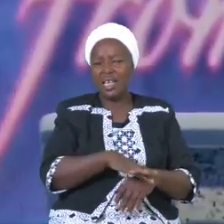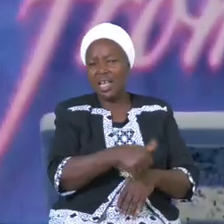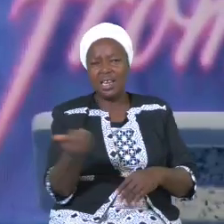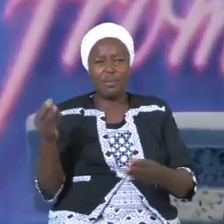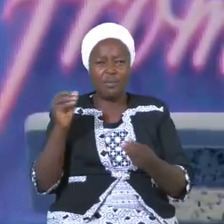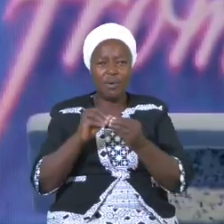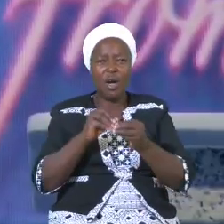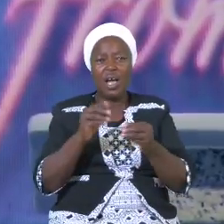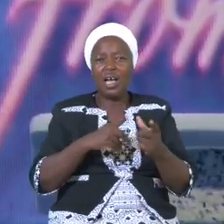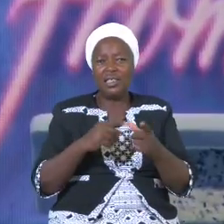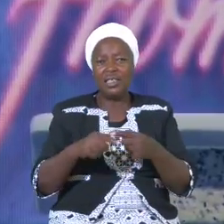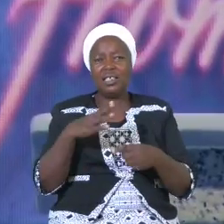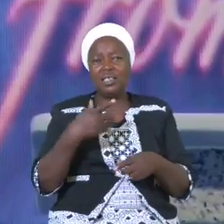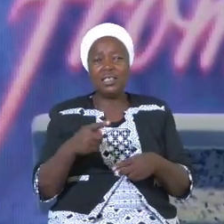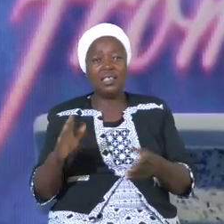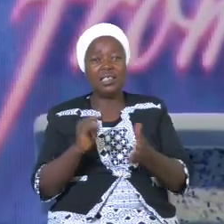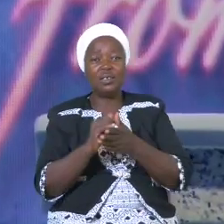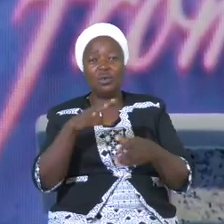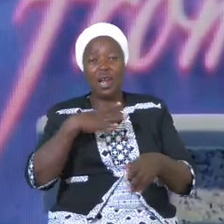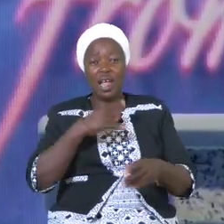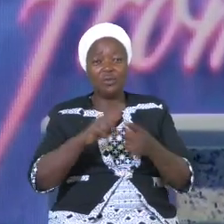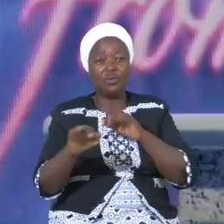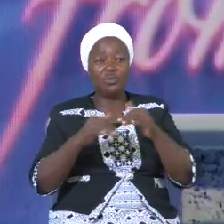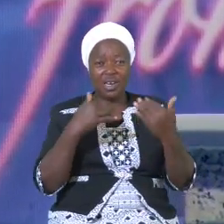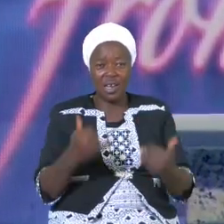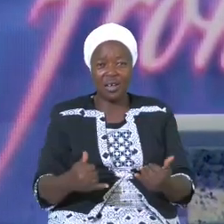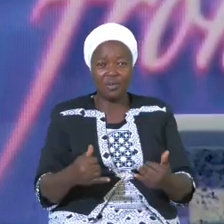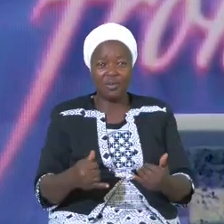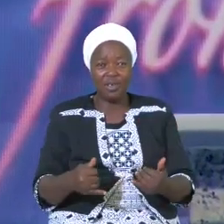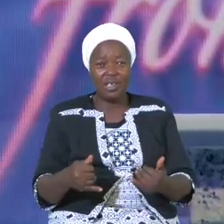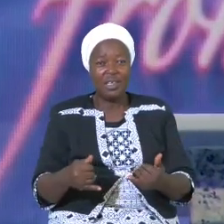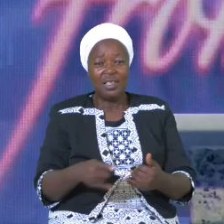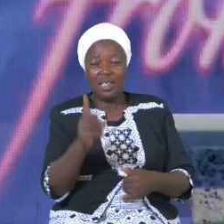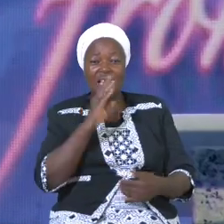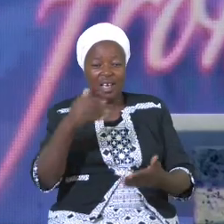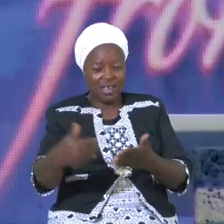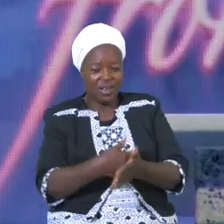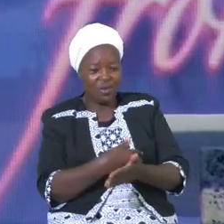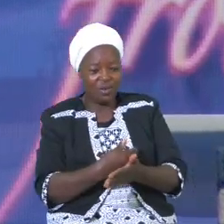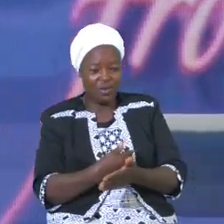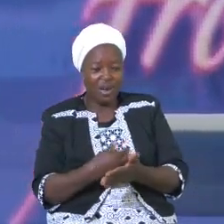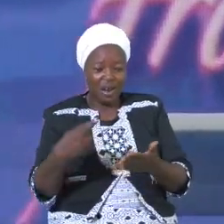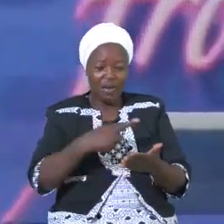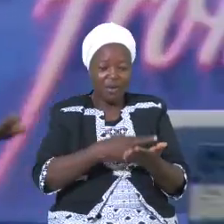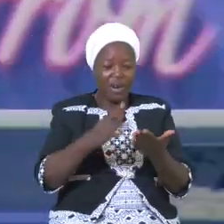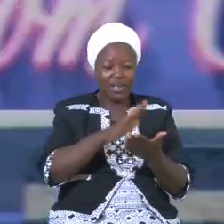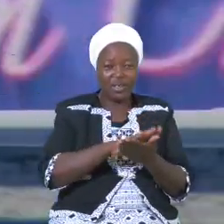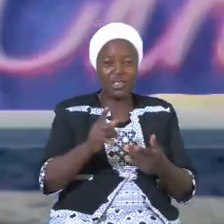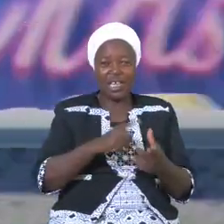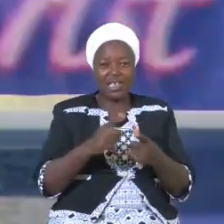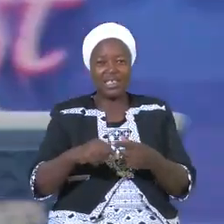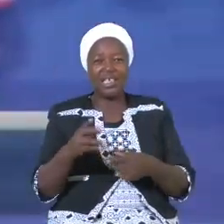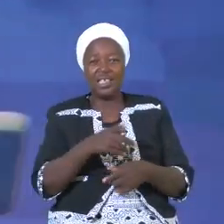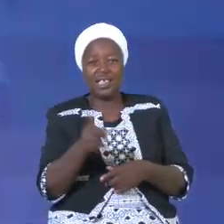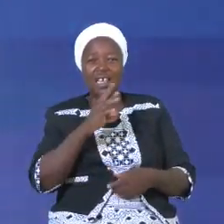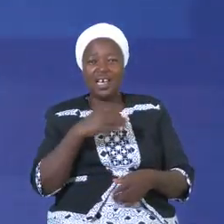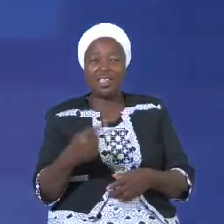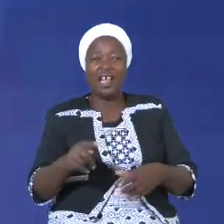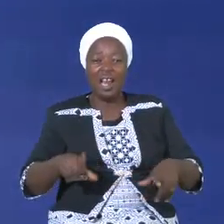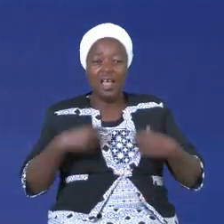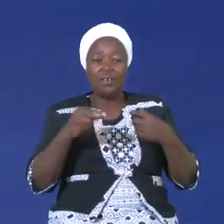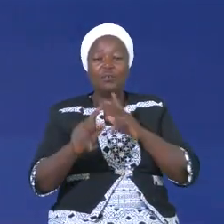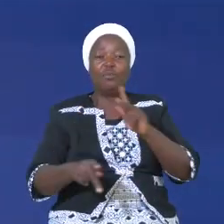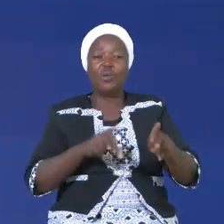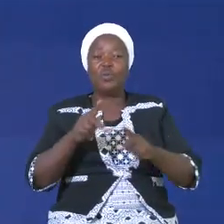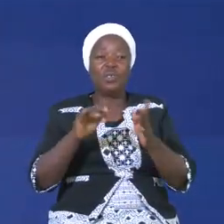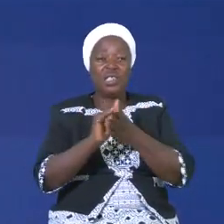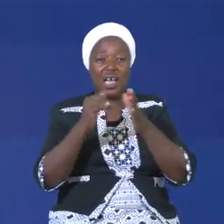the things you like to do now the new the righteous they are the lives of the people that are